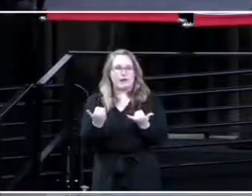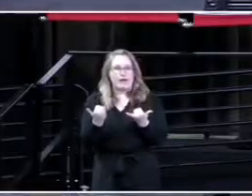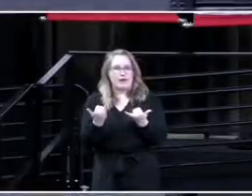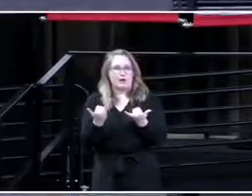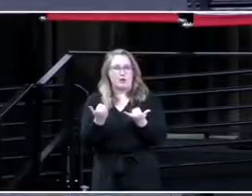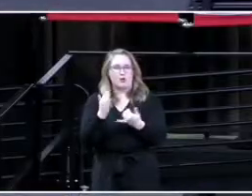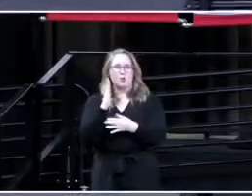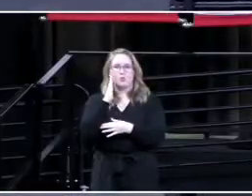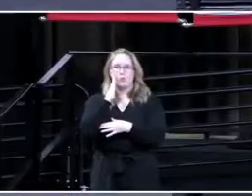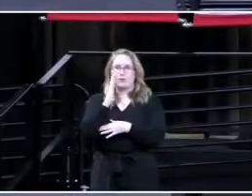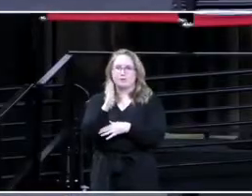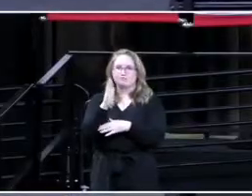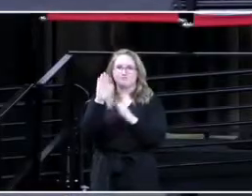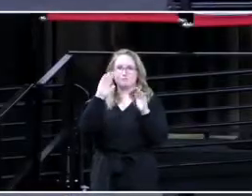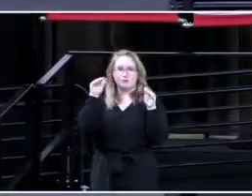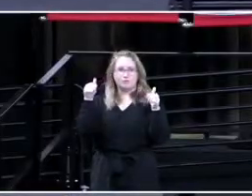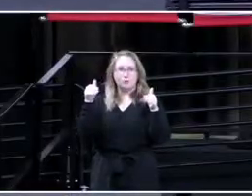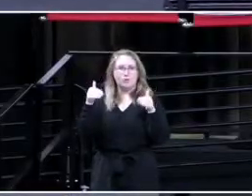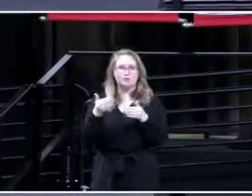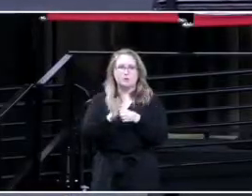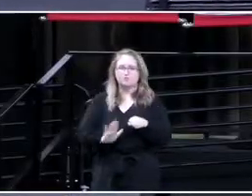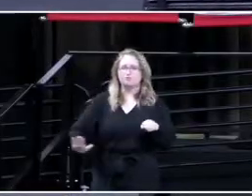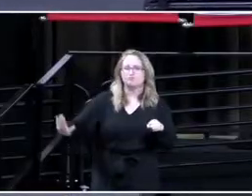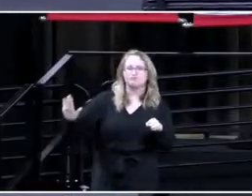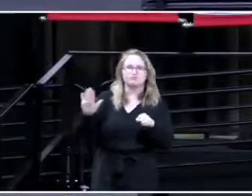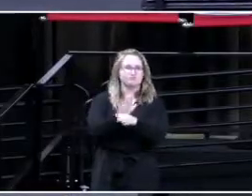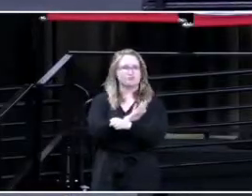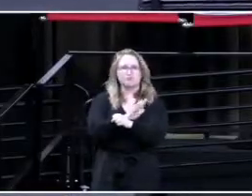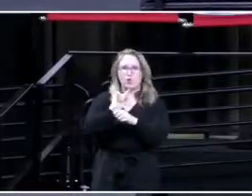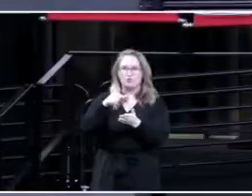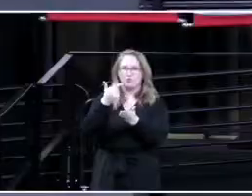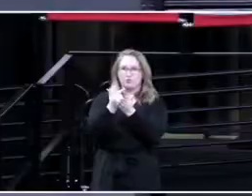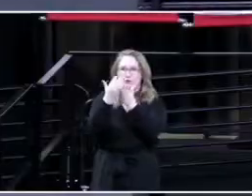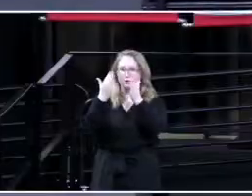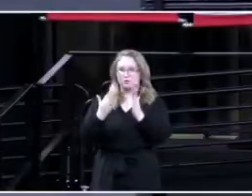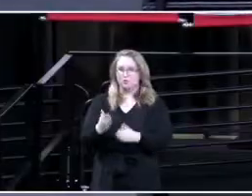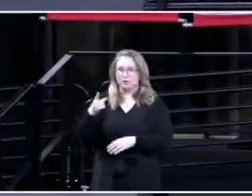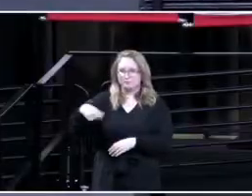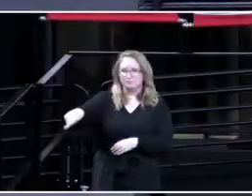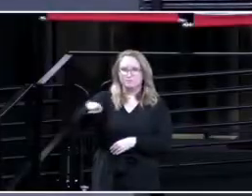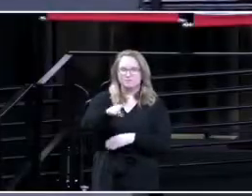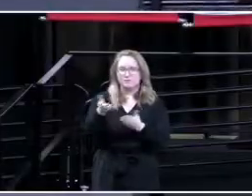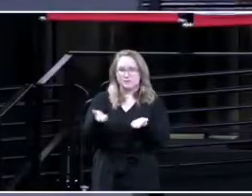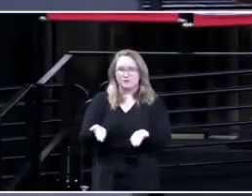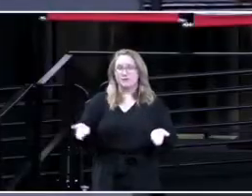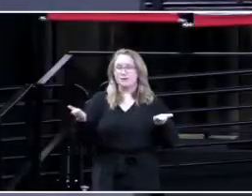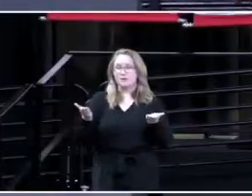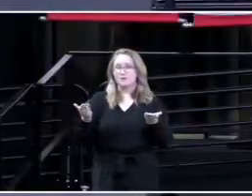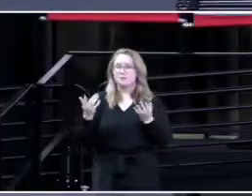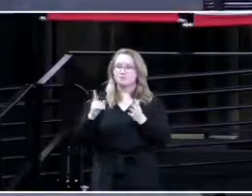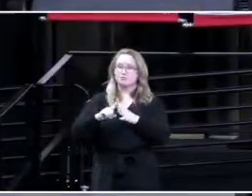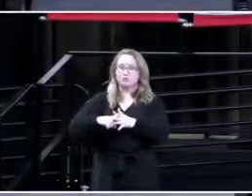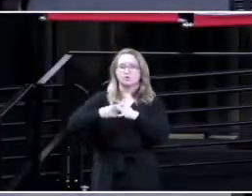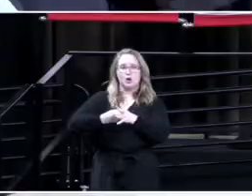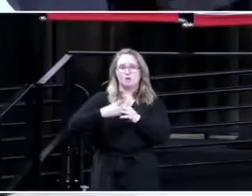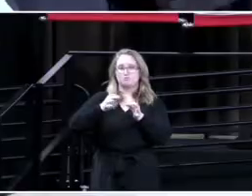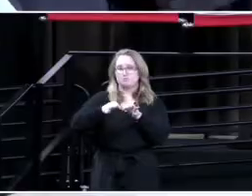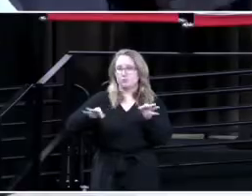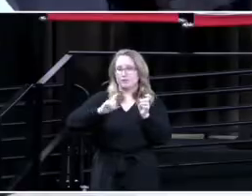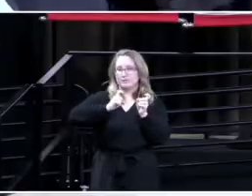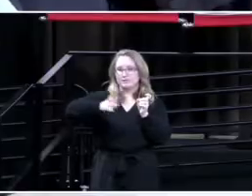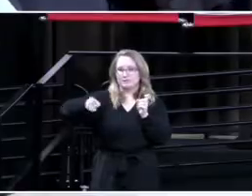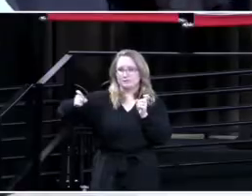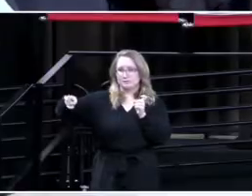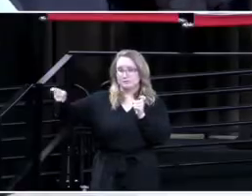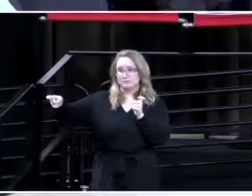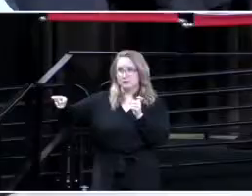is time to turn our attention to this entire group of graduates who sit before us and begin the conferral of degrees.